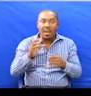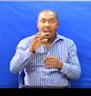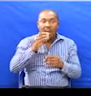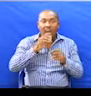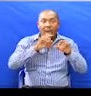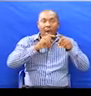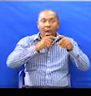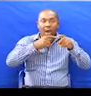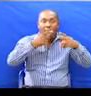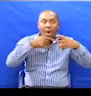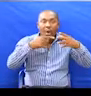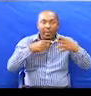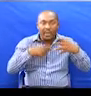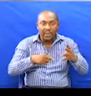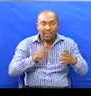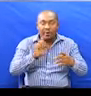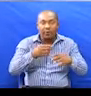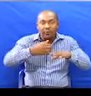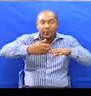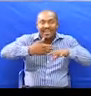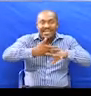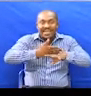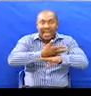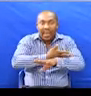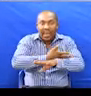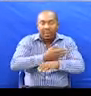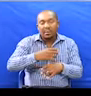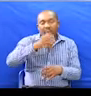of cell membrane.